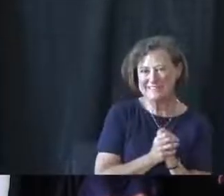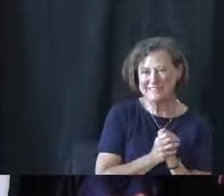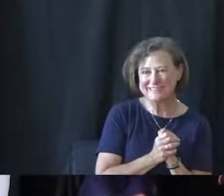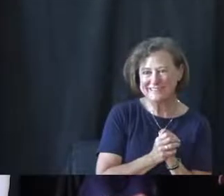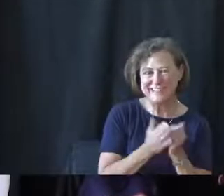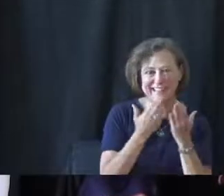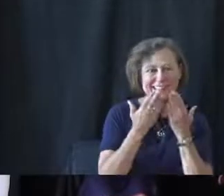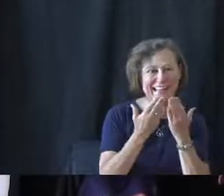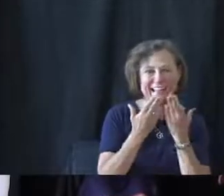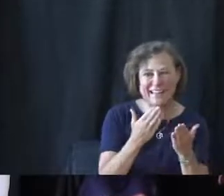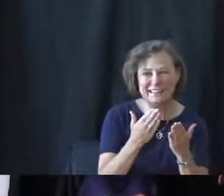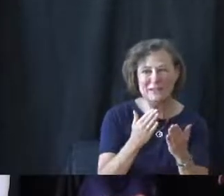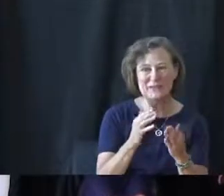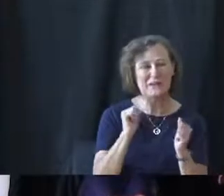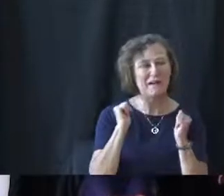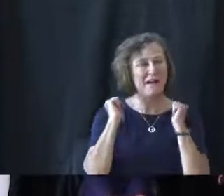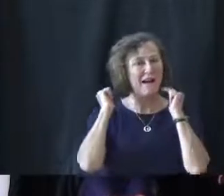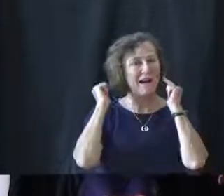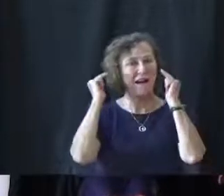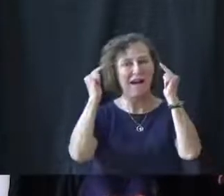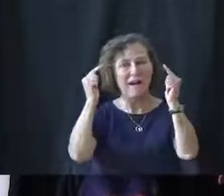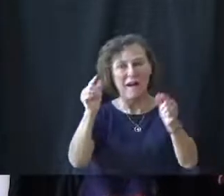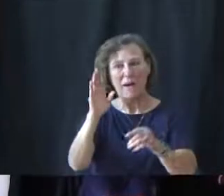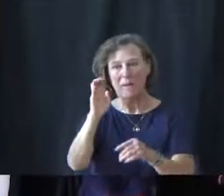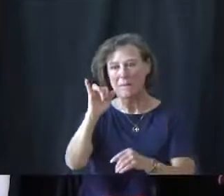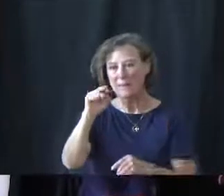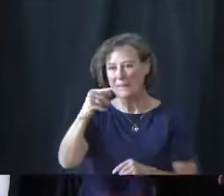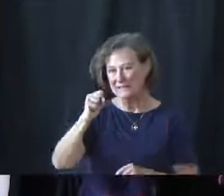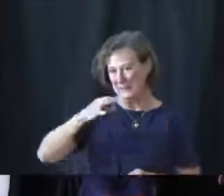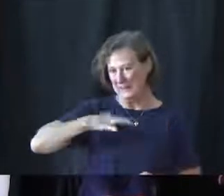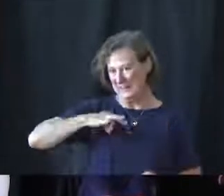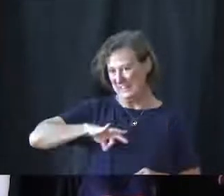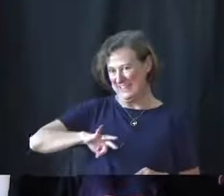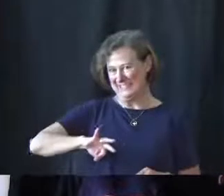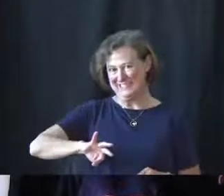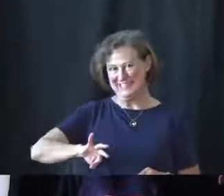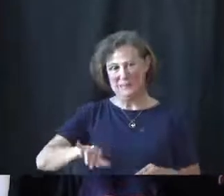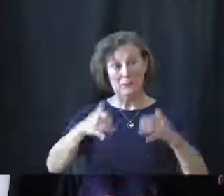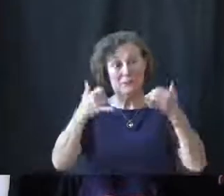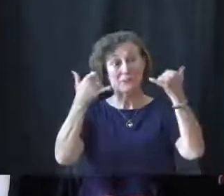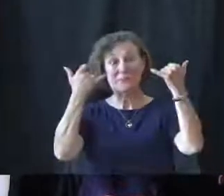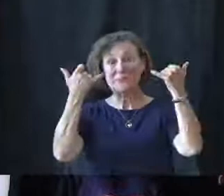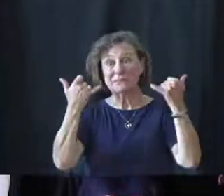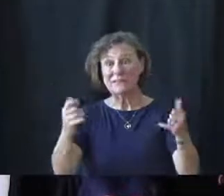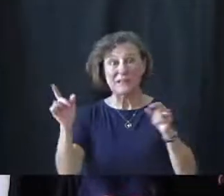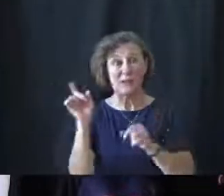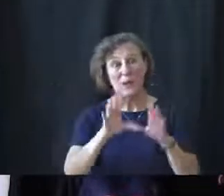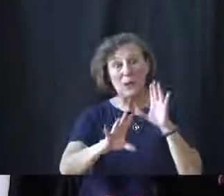Thanks be, and may all beings benefit. All right, now let's go have some